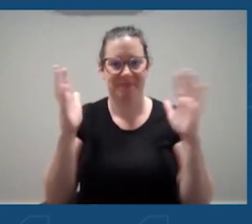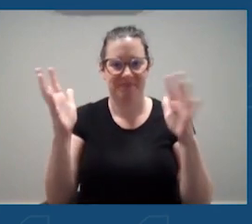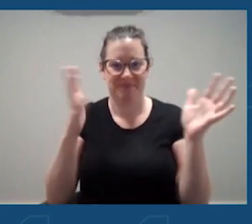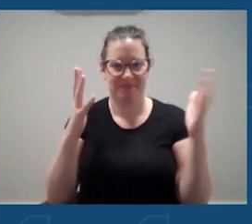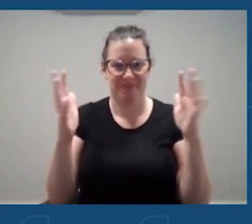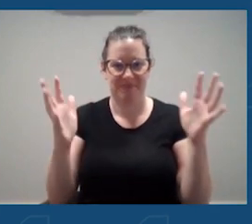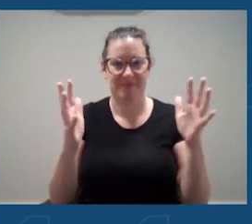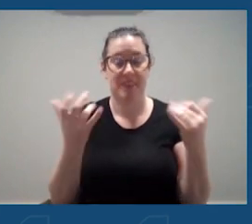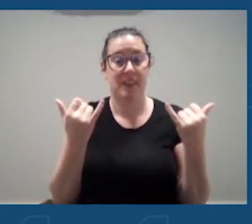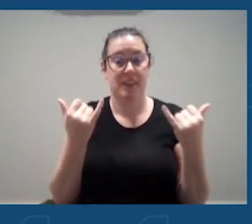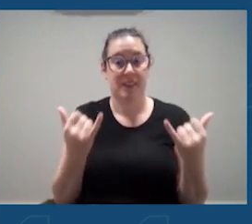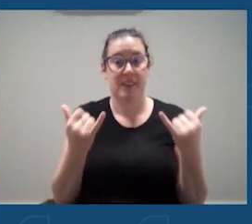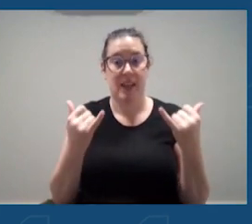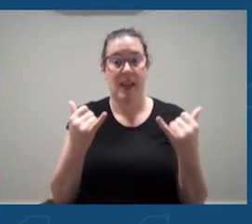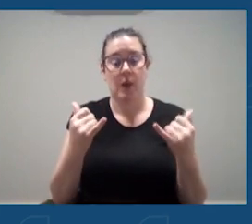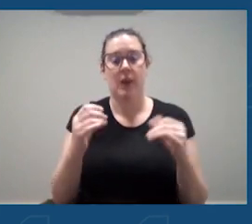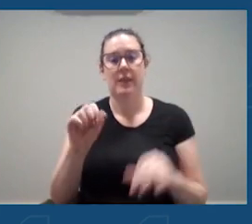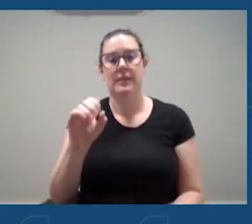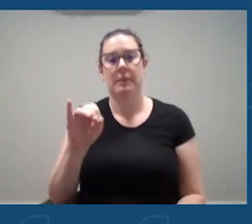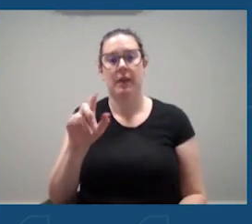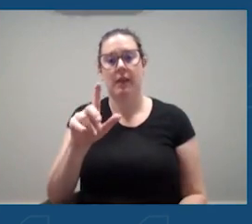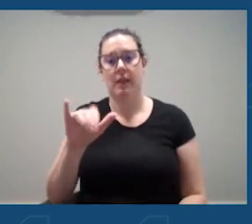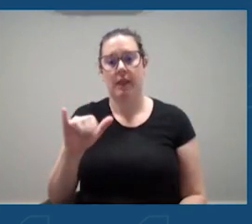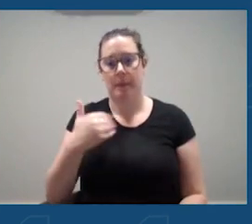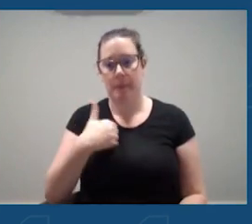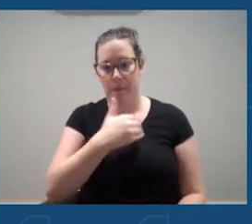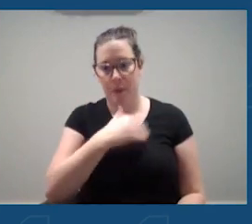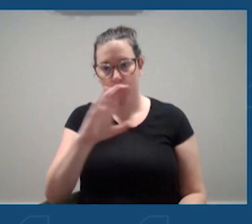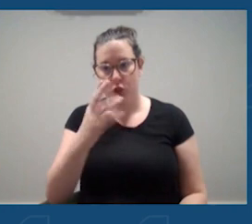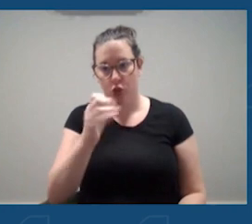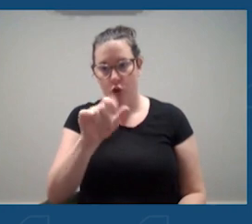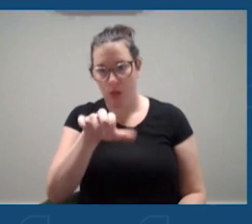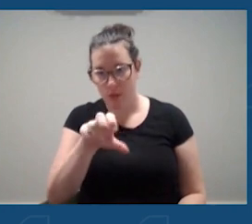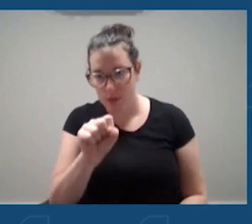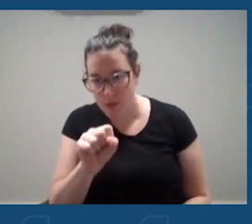Please welcome Assembly Member Charles Levine.